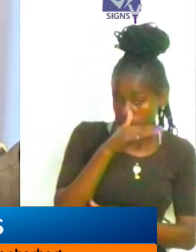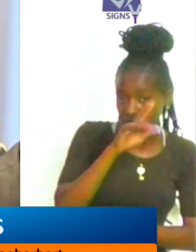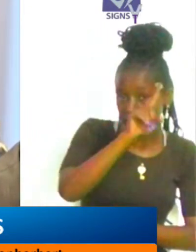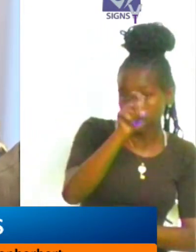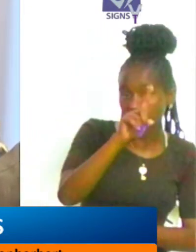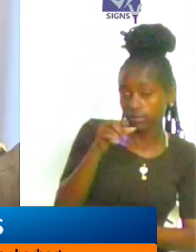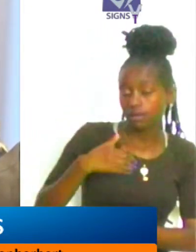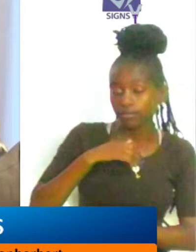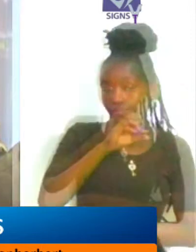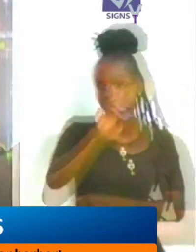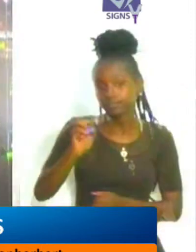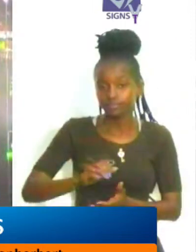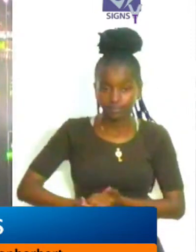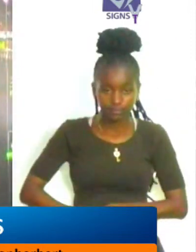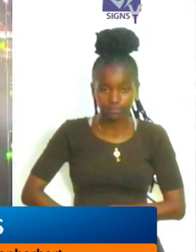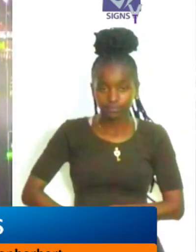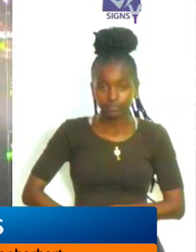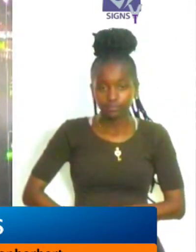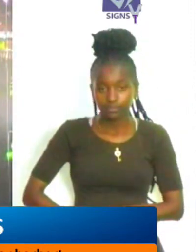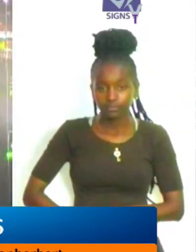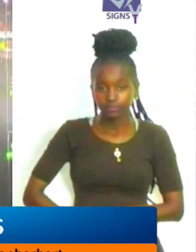before this committee.